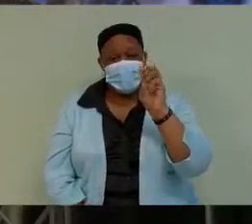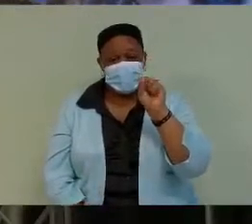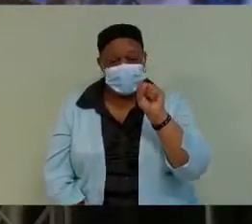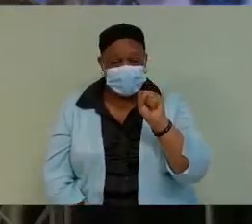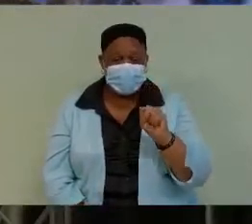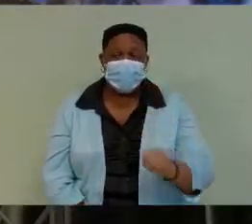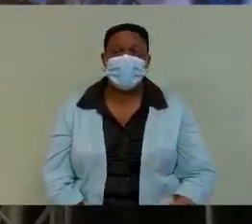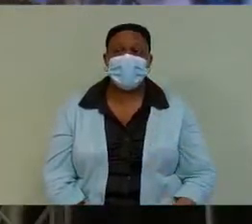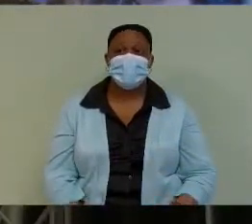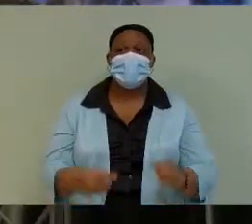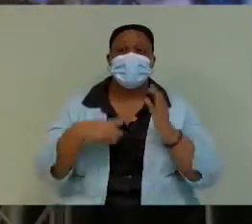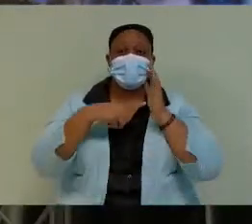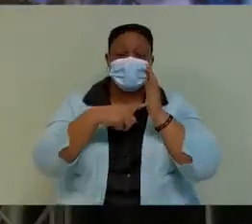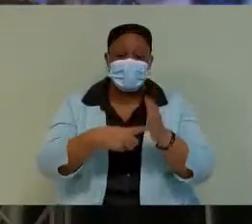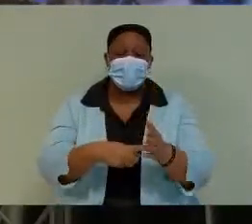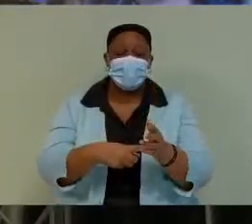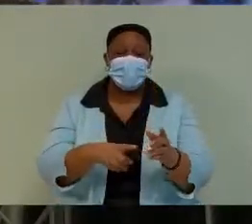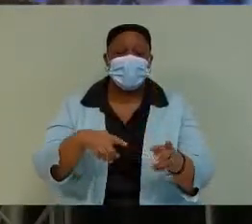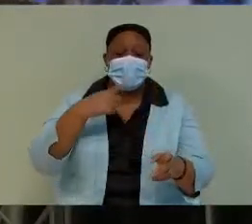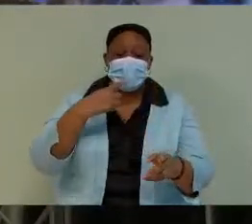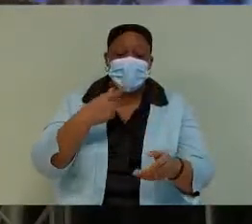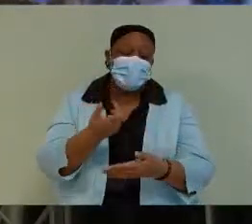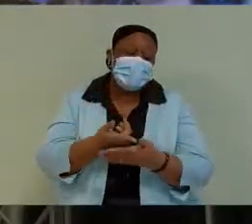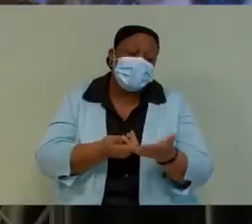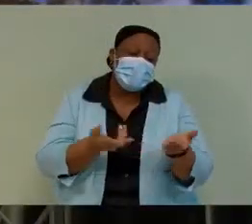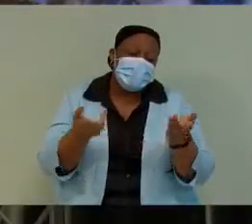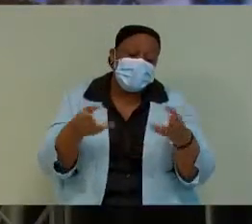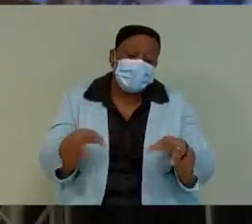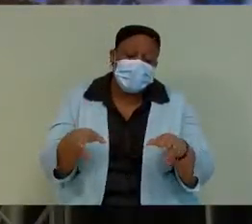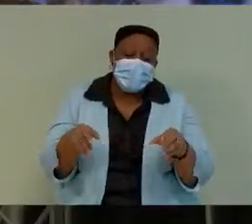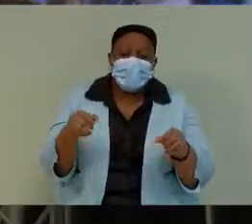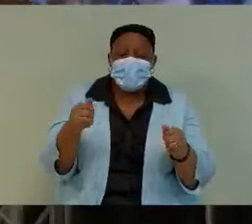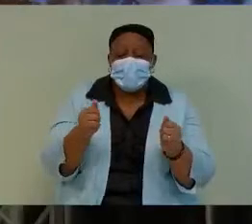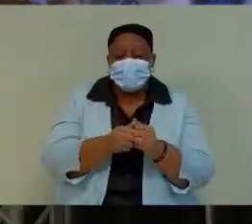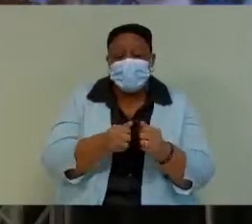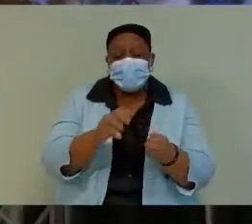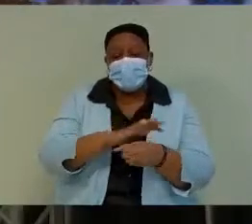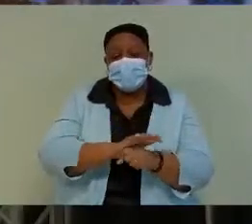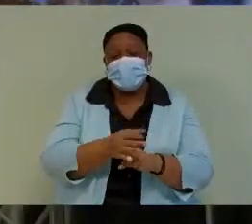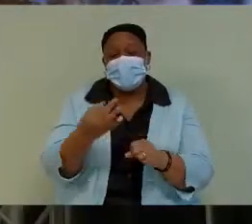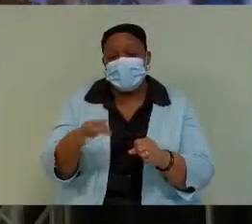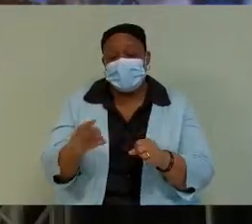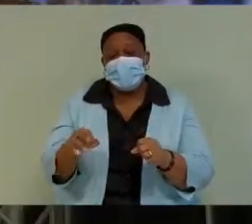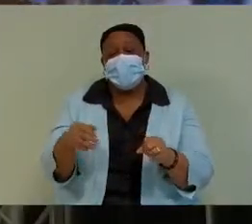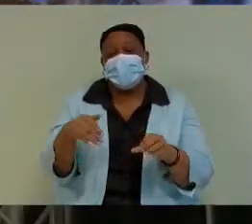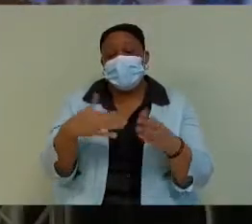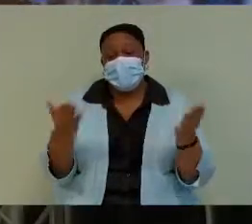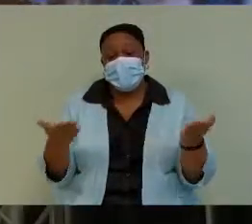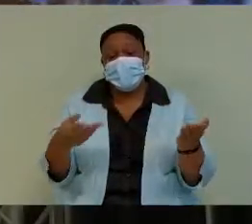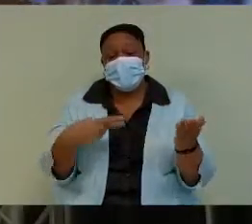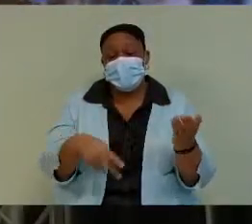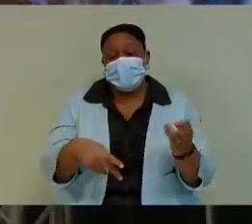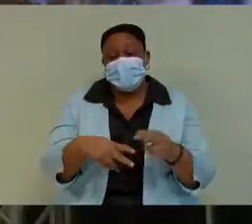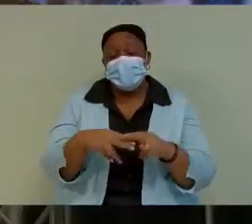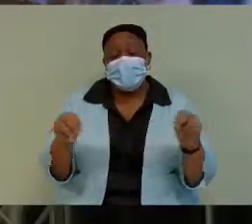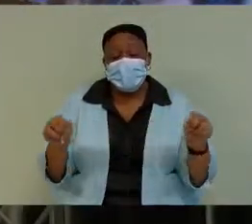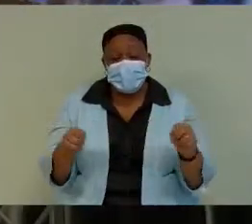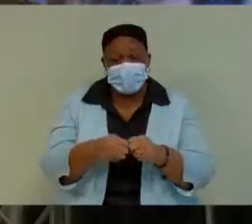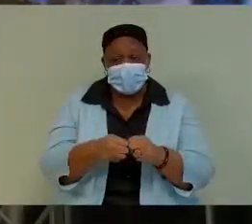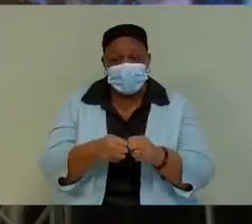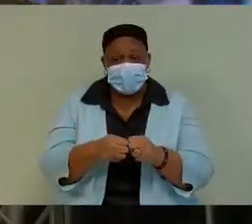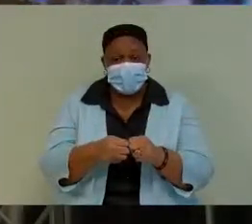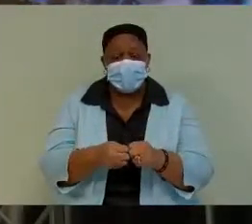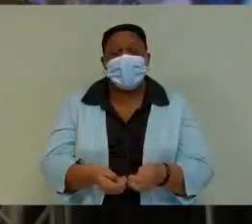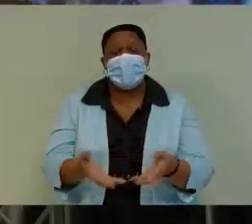is happening with respect to the COVID-19 situation here in St. Kitts and Nevis. We also thank